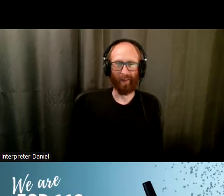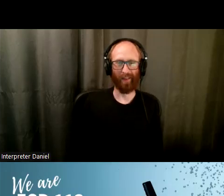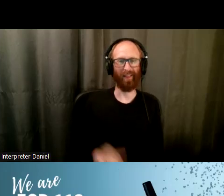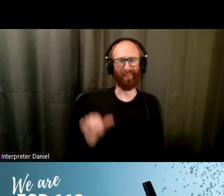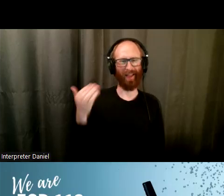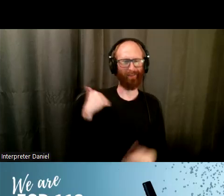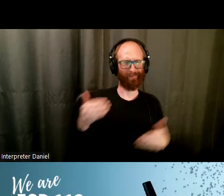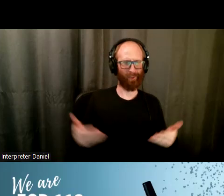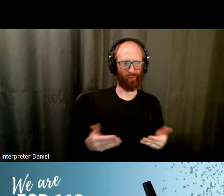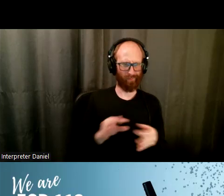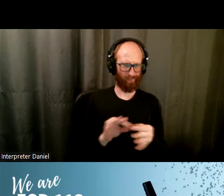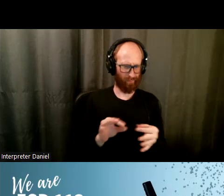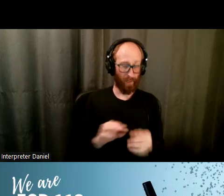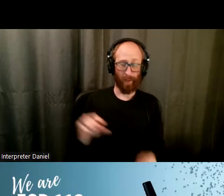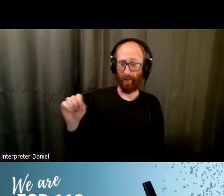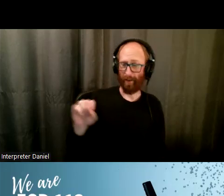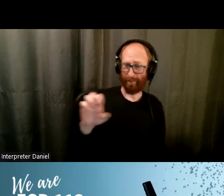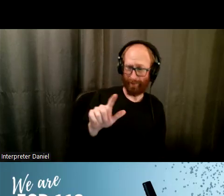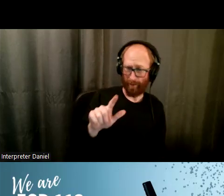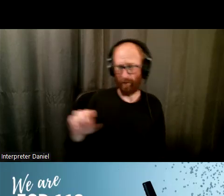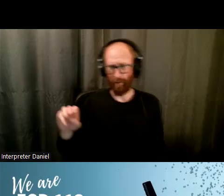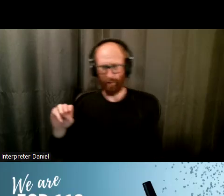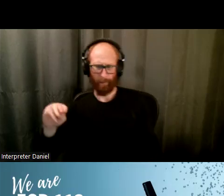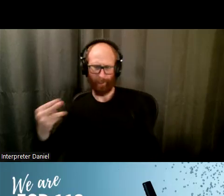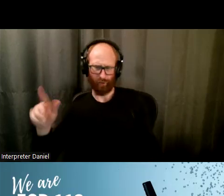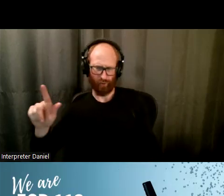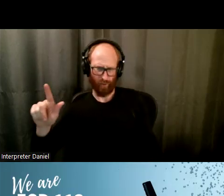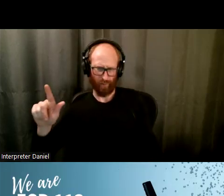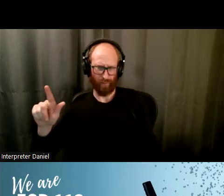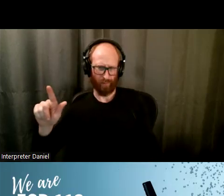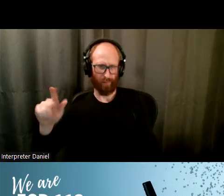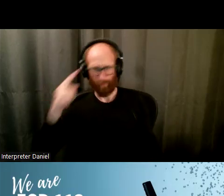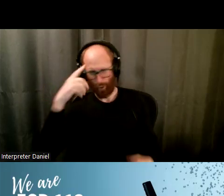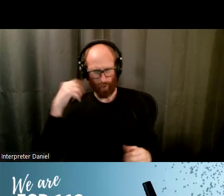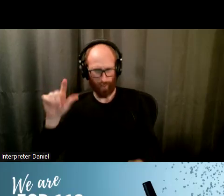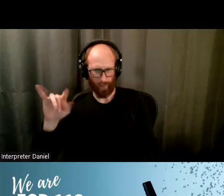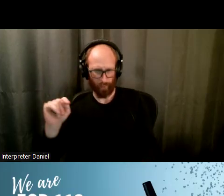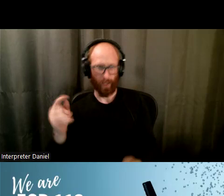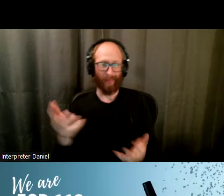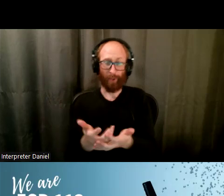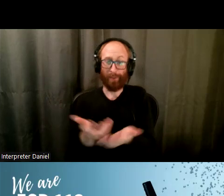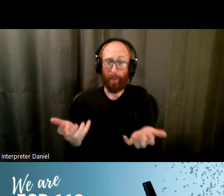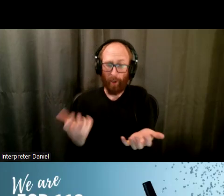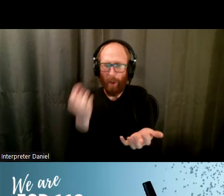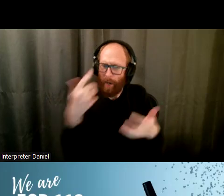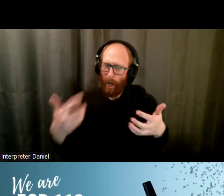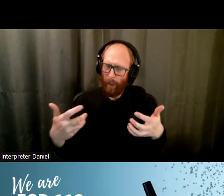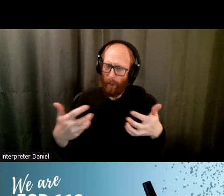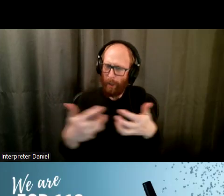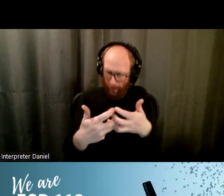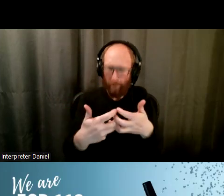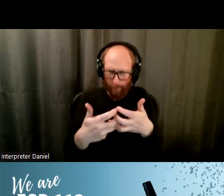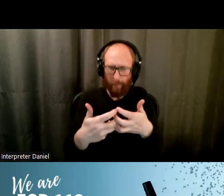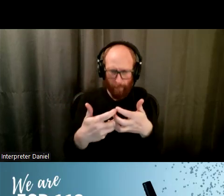introduction, social emotional learning and mental health literacy are separate but complementary and interlocking components